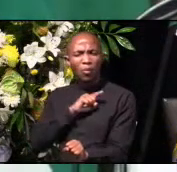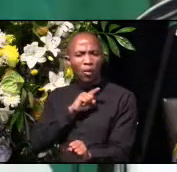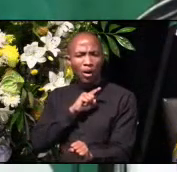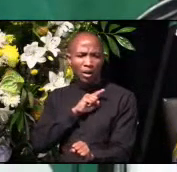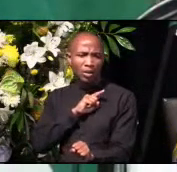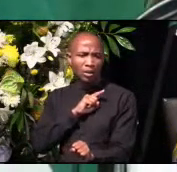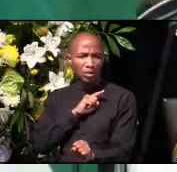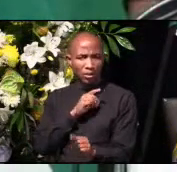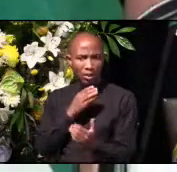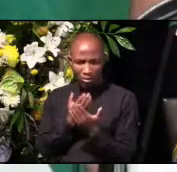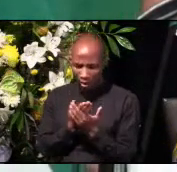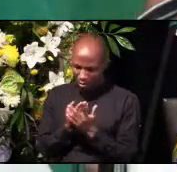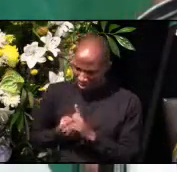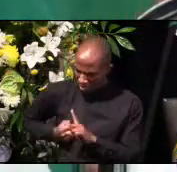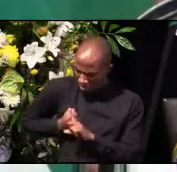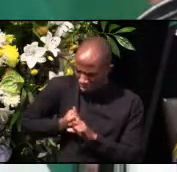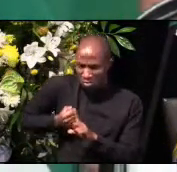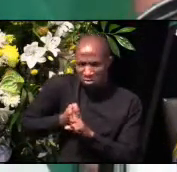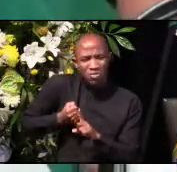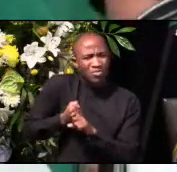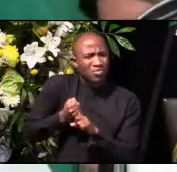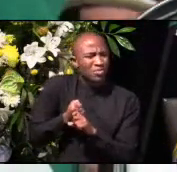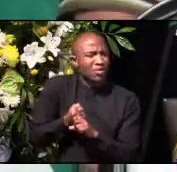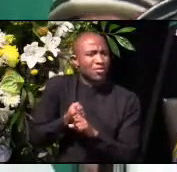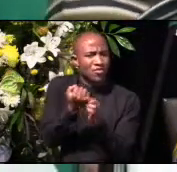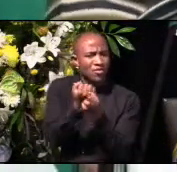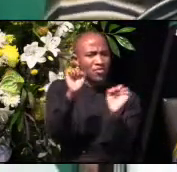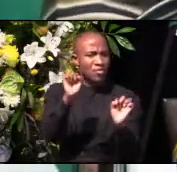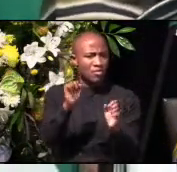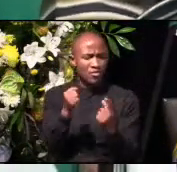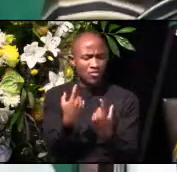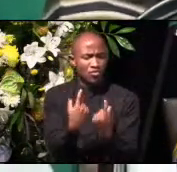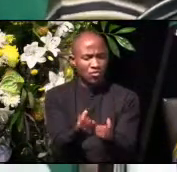opposite of what Liberation was meant to be